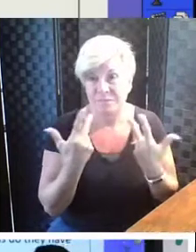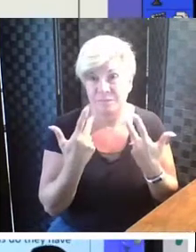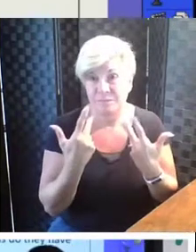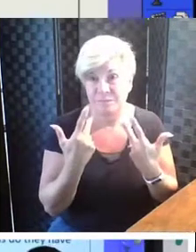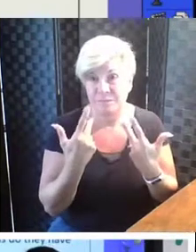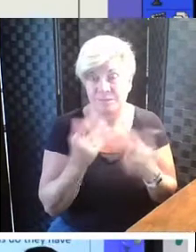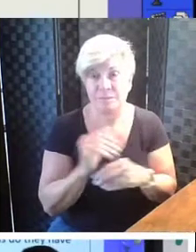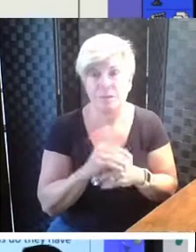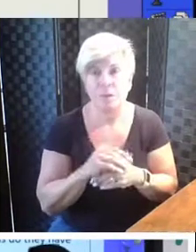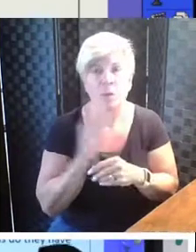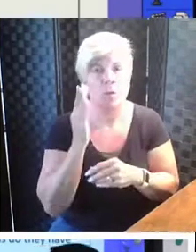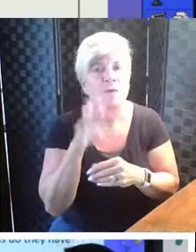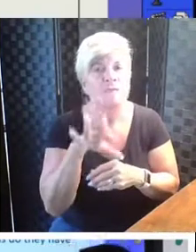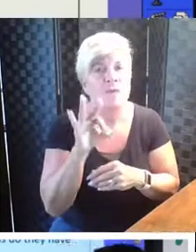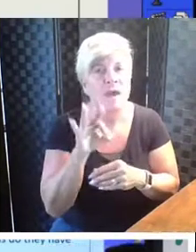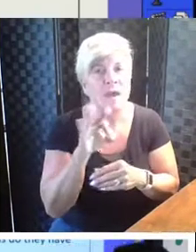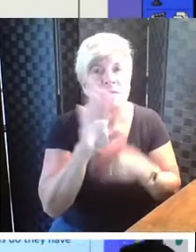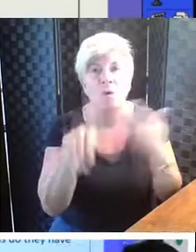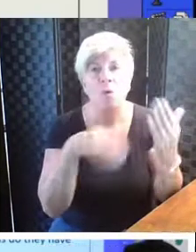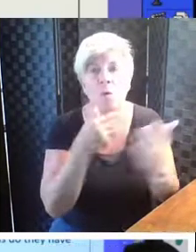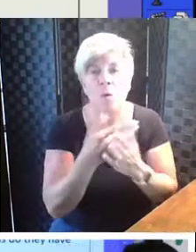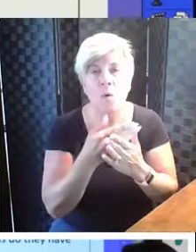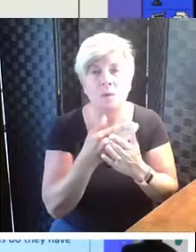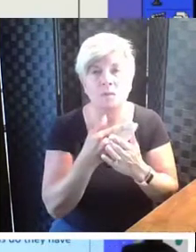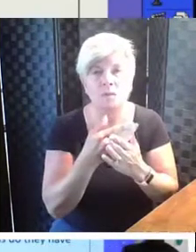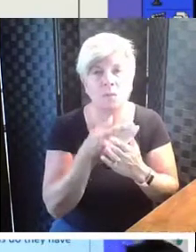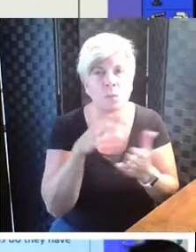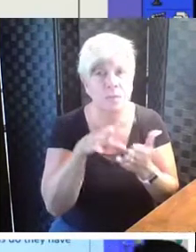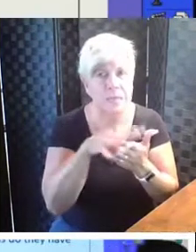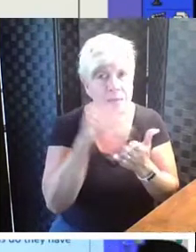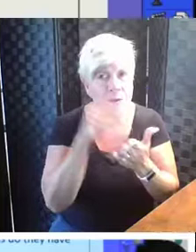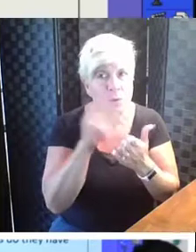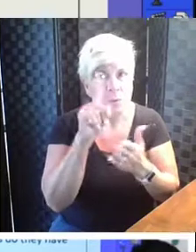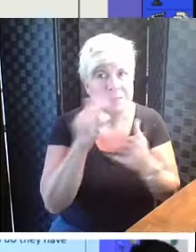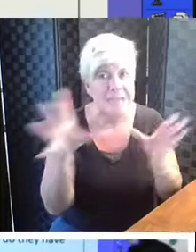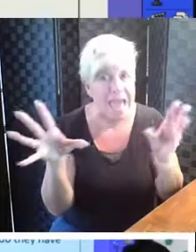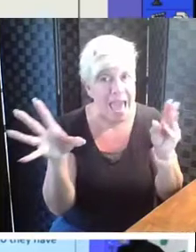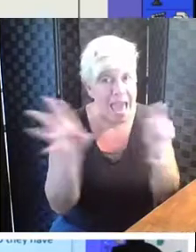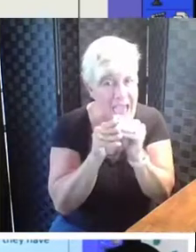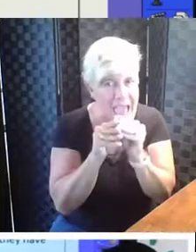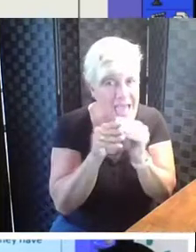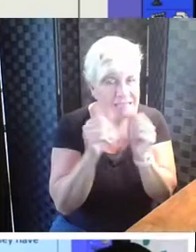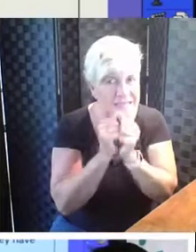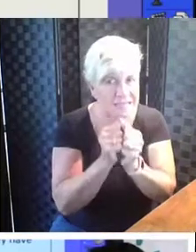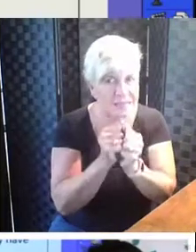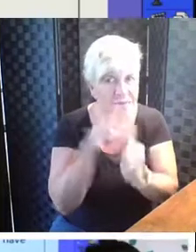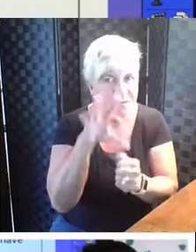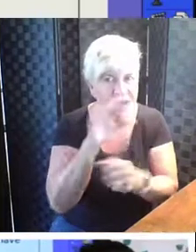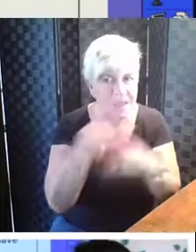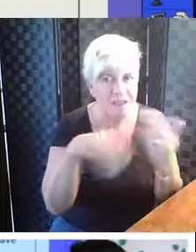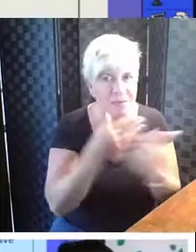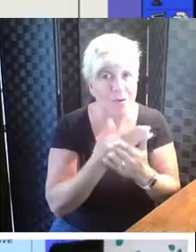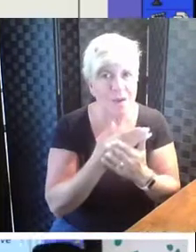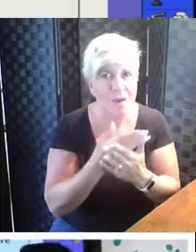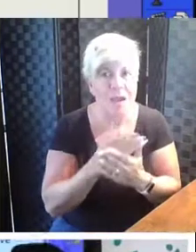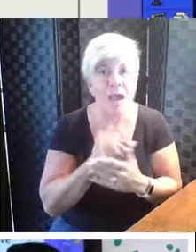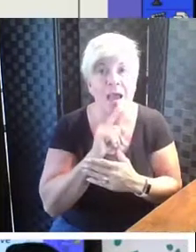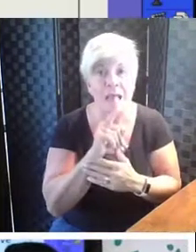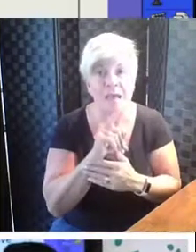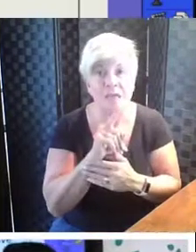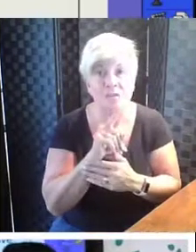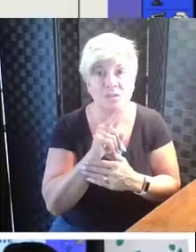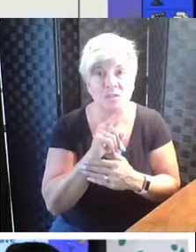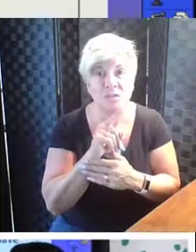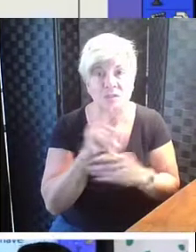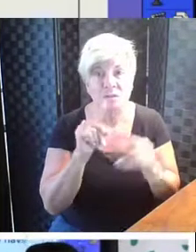fight? And we're going to find the whole. So we learned that we need to add the parts together to find the whole. And I actually draw